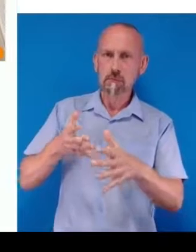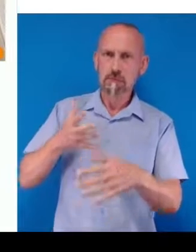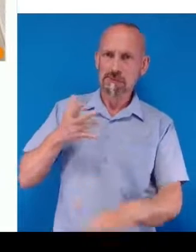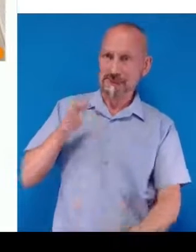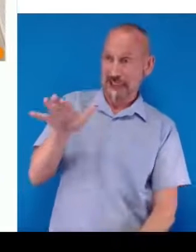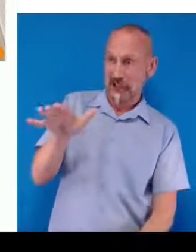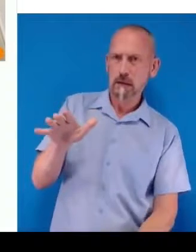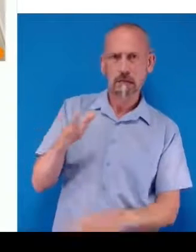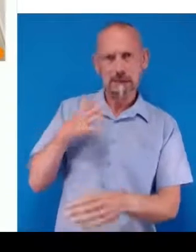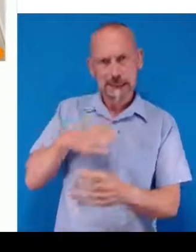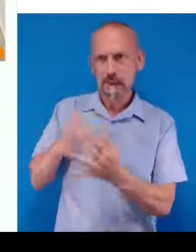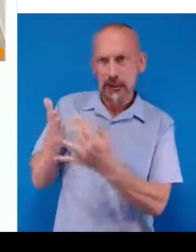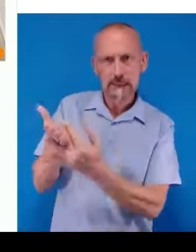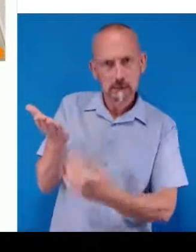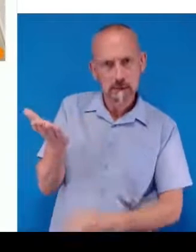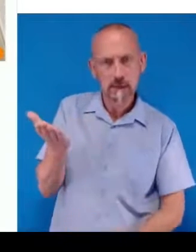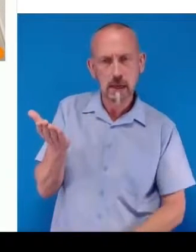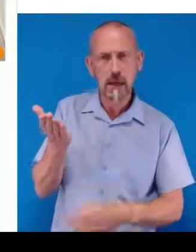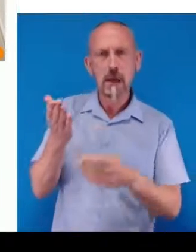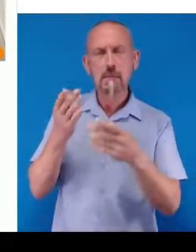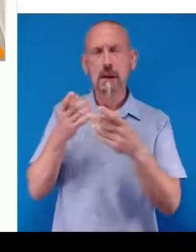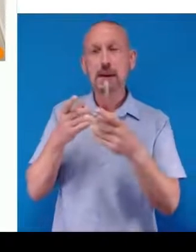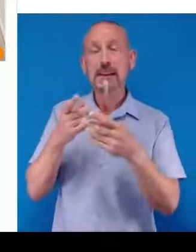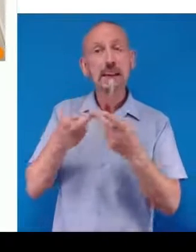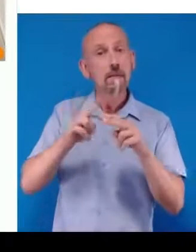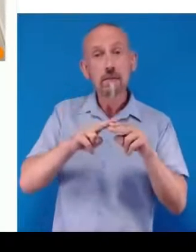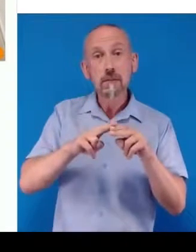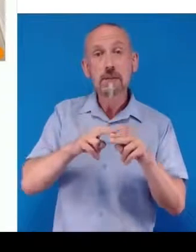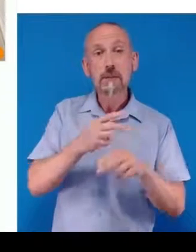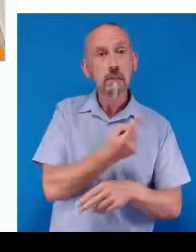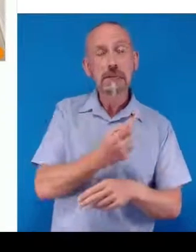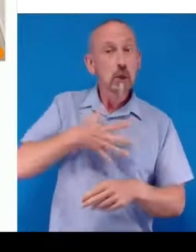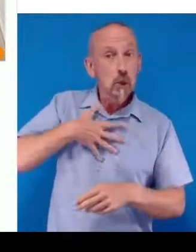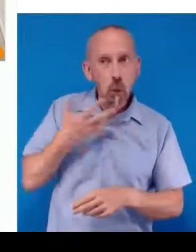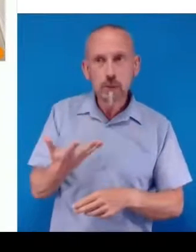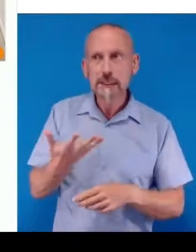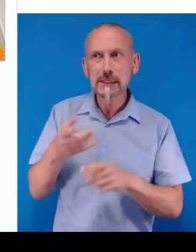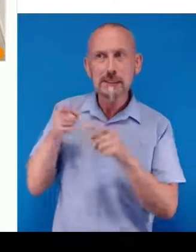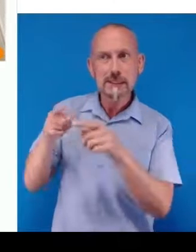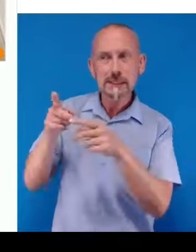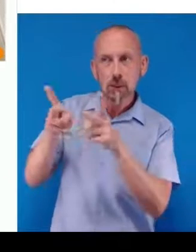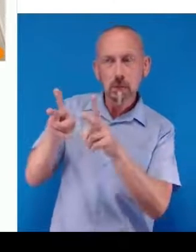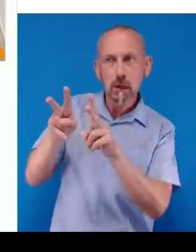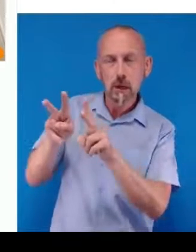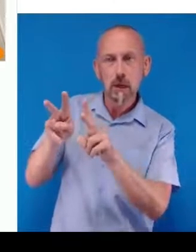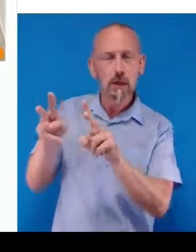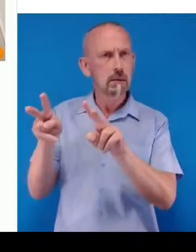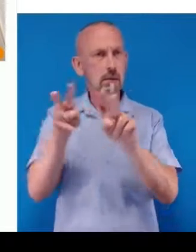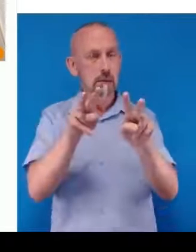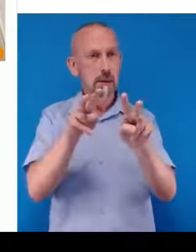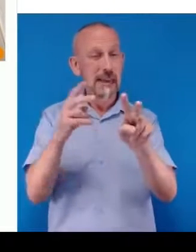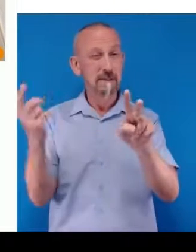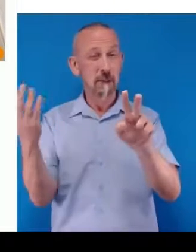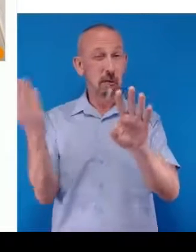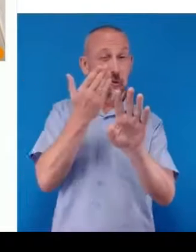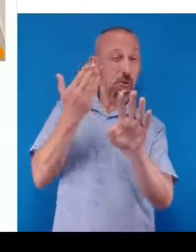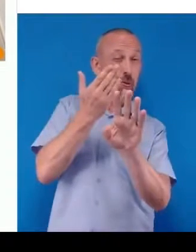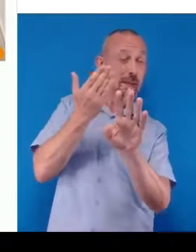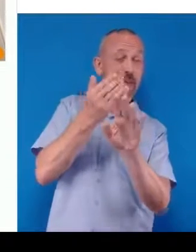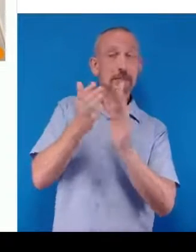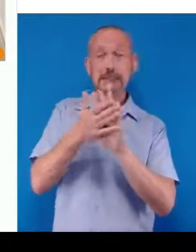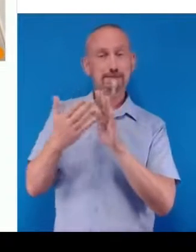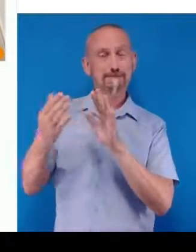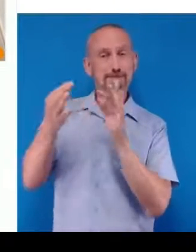overlay it over the top of other information, that detracts from their experience. And so what you've done is you've